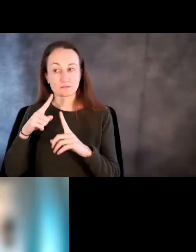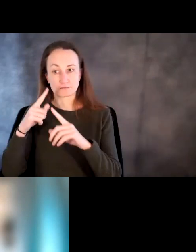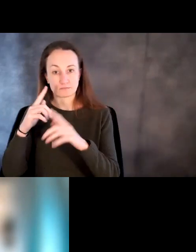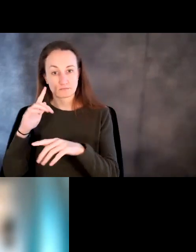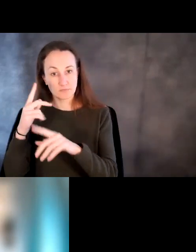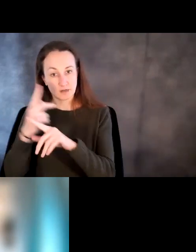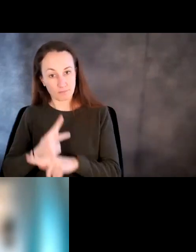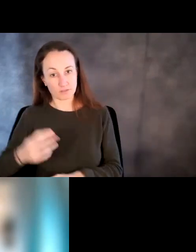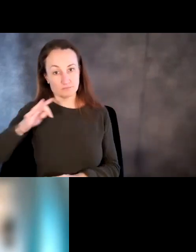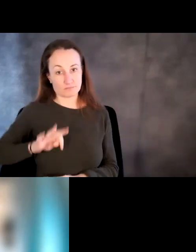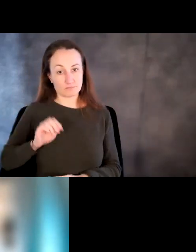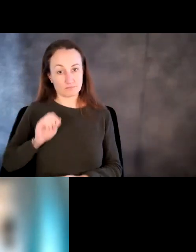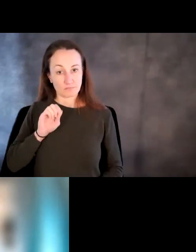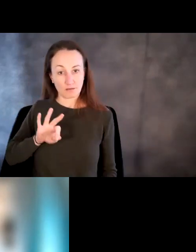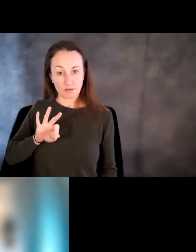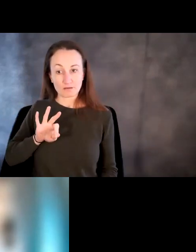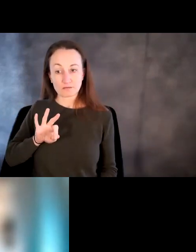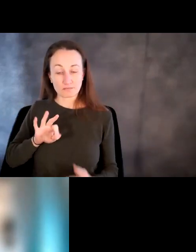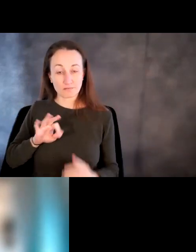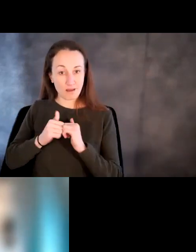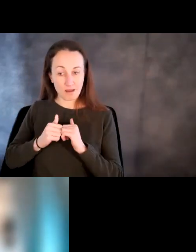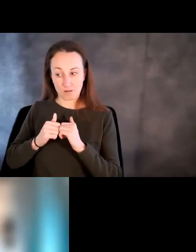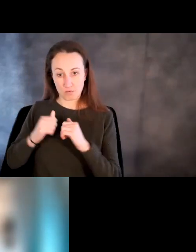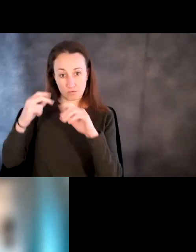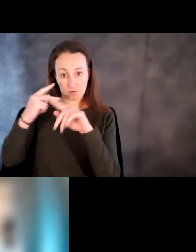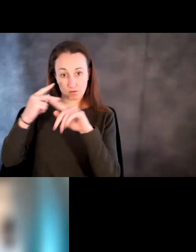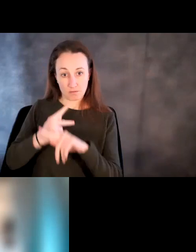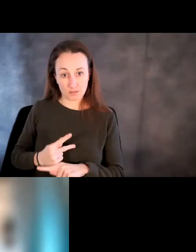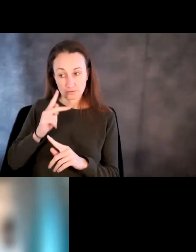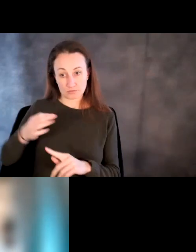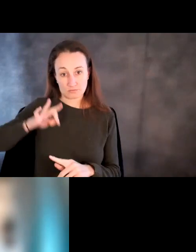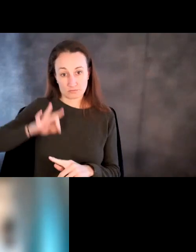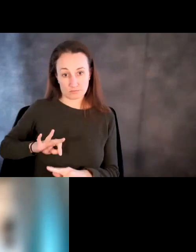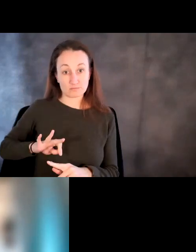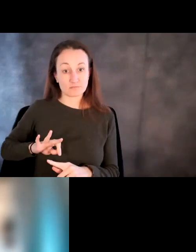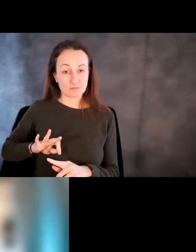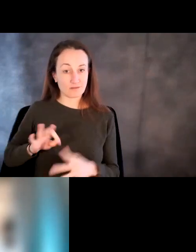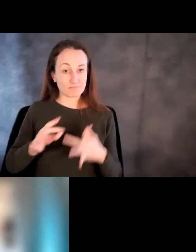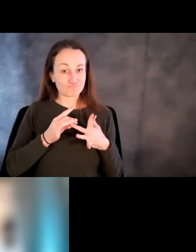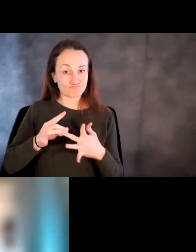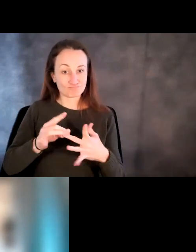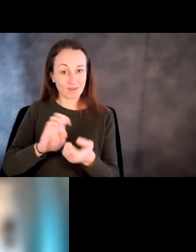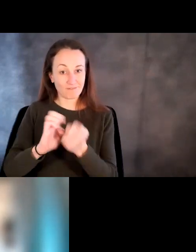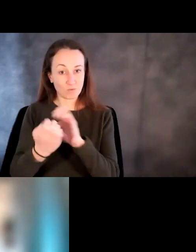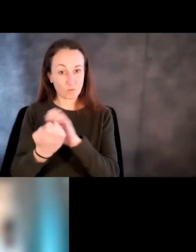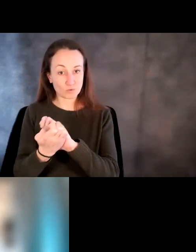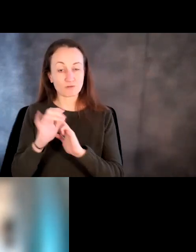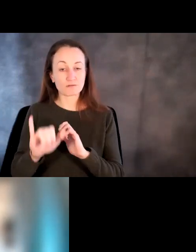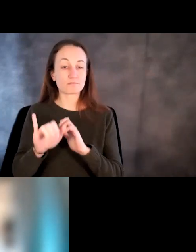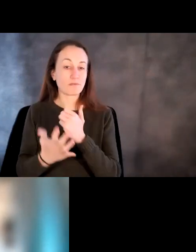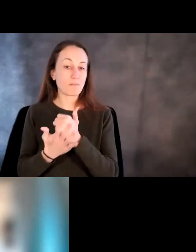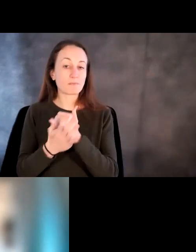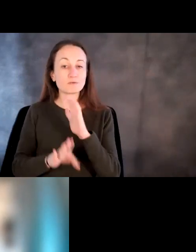computational benefits, how computation benefits directed evolution. And that way he's been able to develop